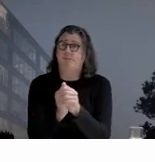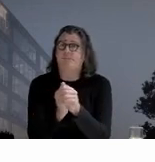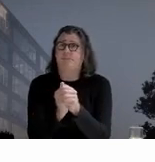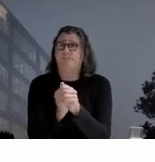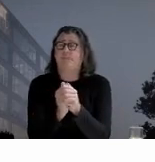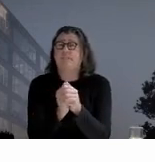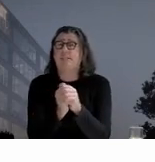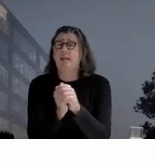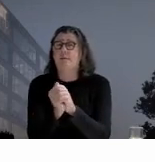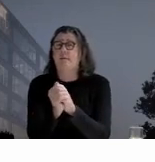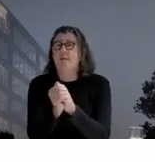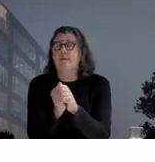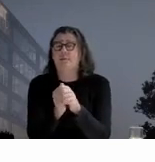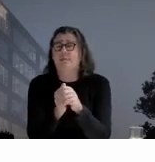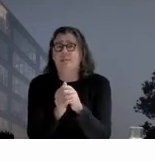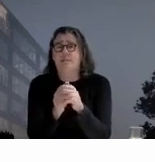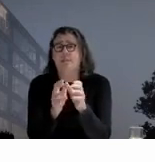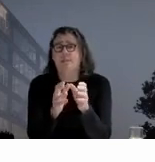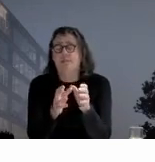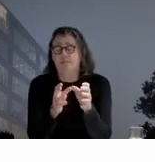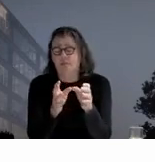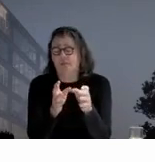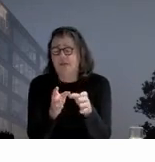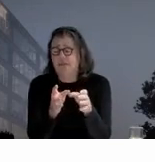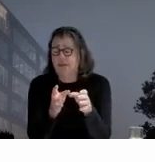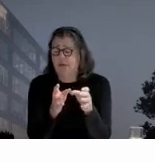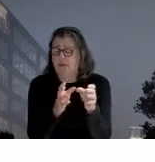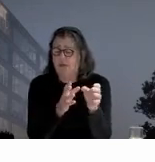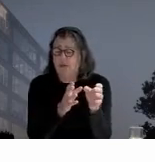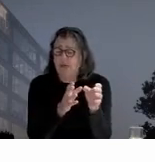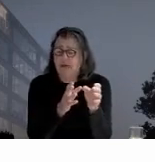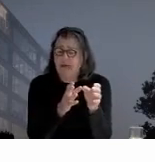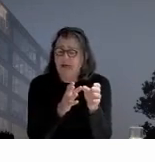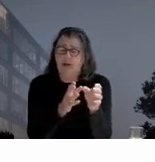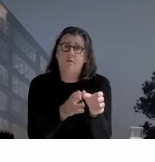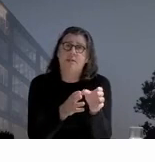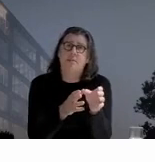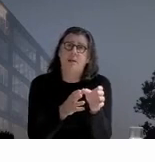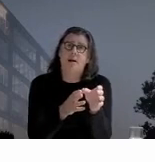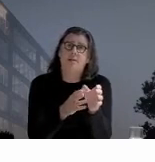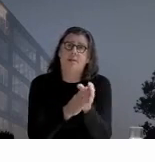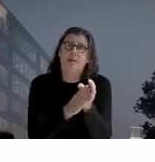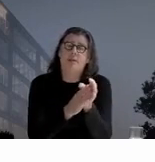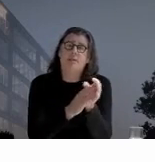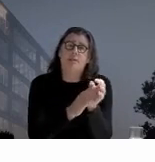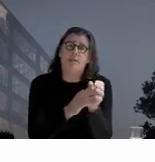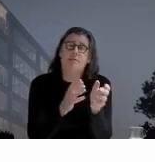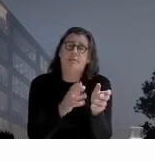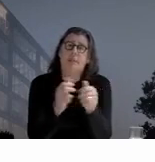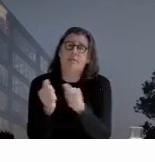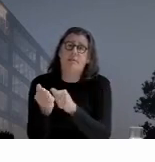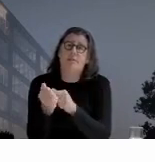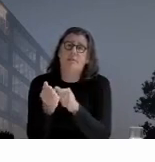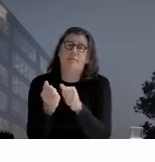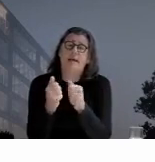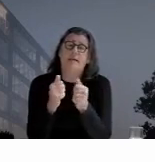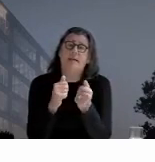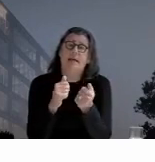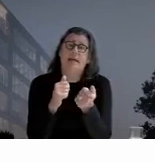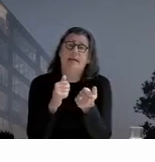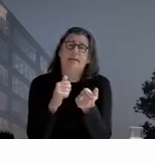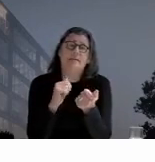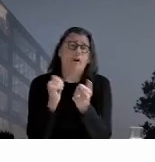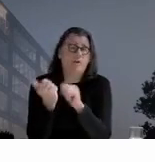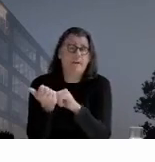limestone? Can we reuse the existing materials? We're investigating with concrete suppliers the use of that material